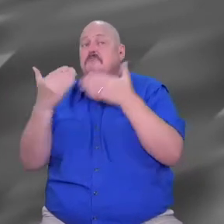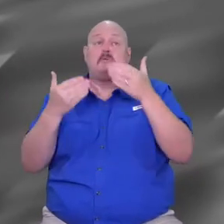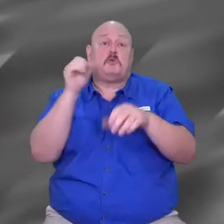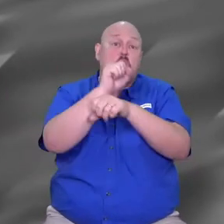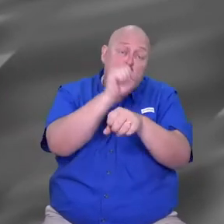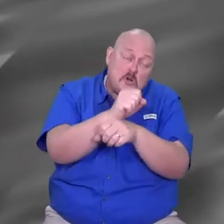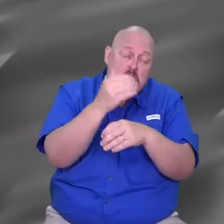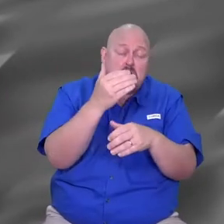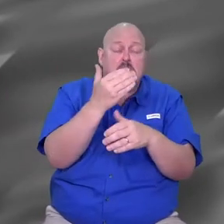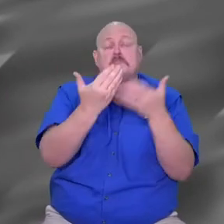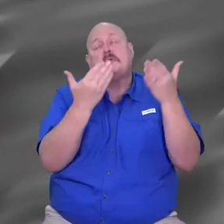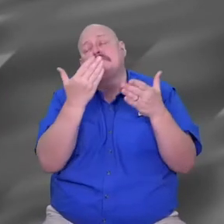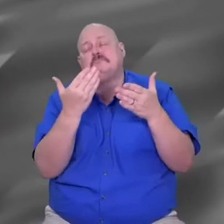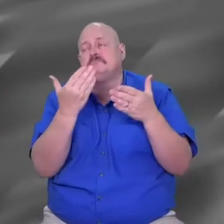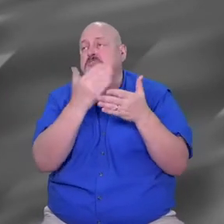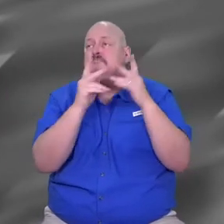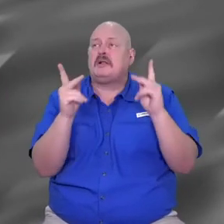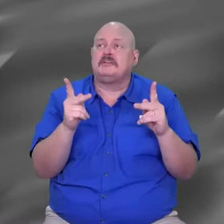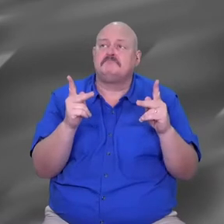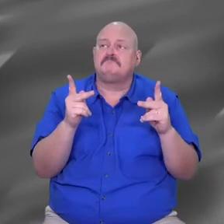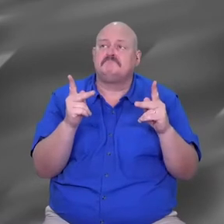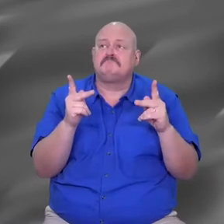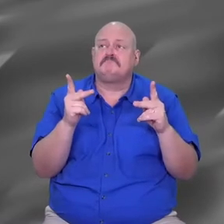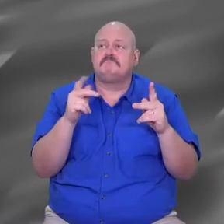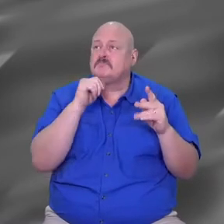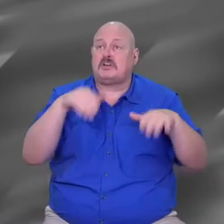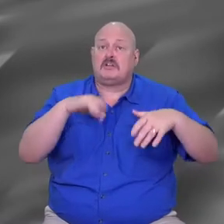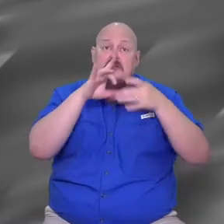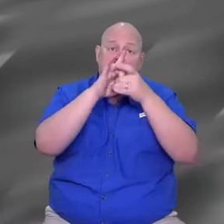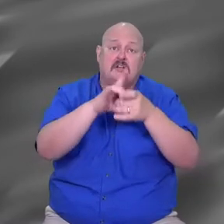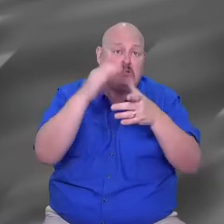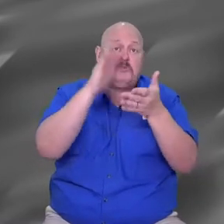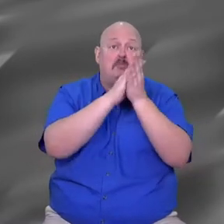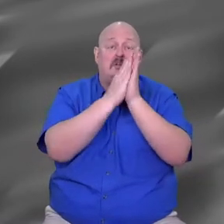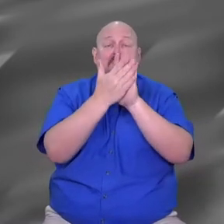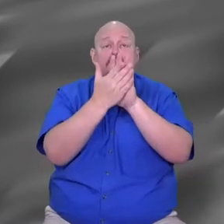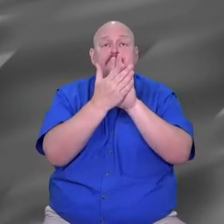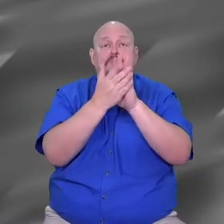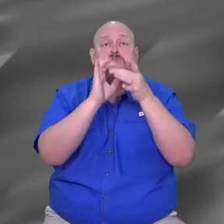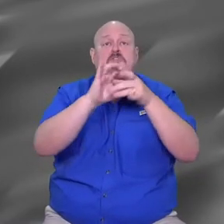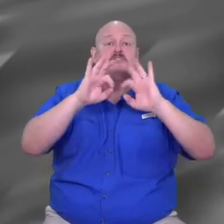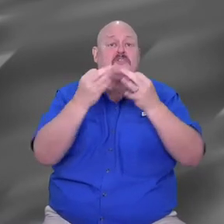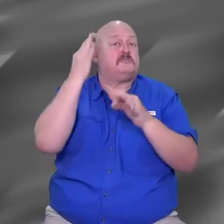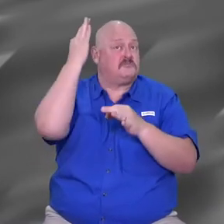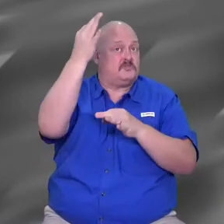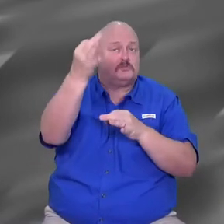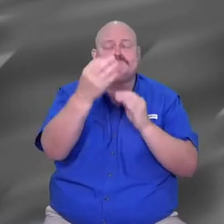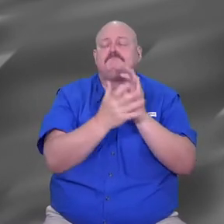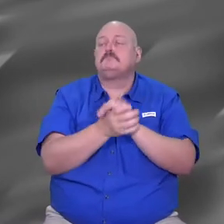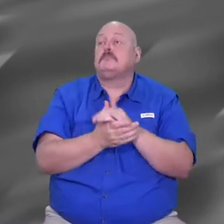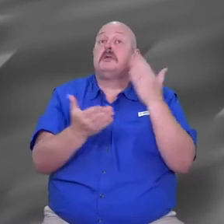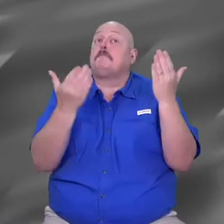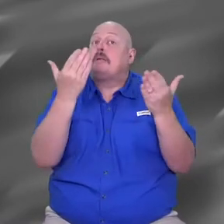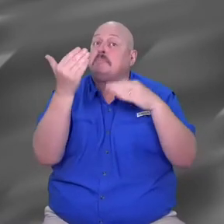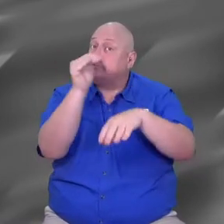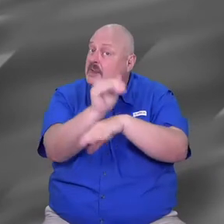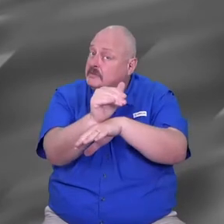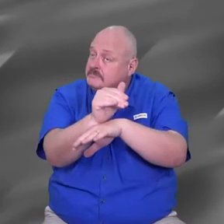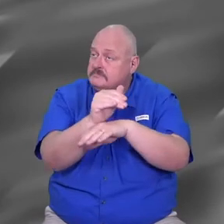with. Maybe tonight is somebody who is yet to be a part of your family but will become a part of your family in near days. Maybe